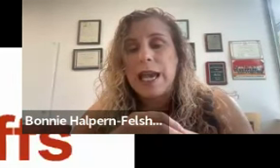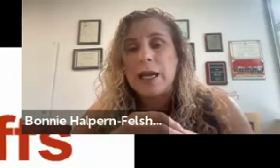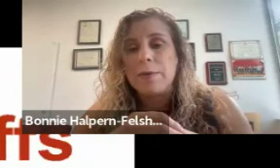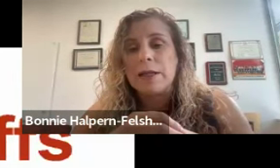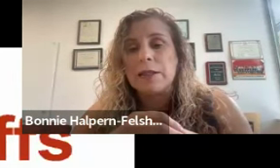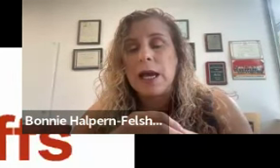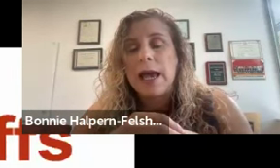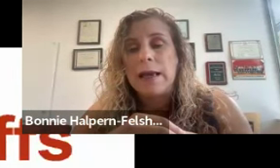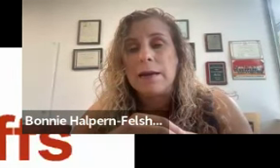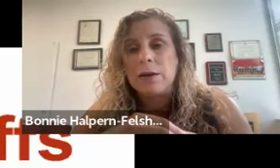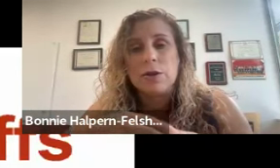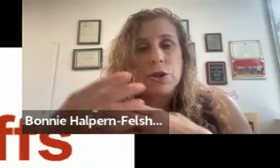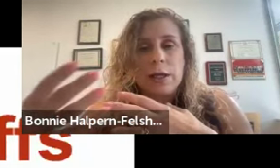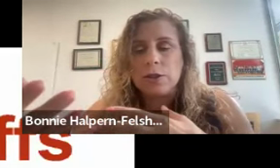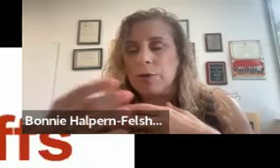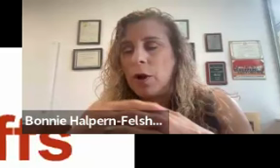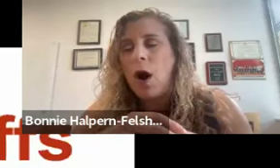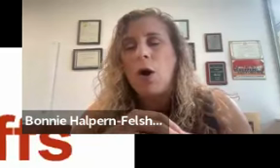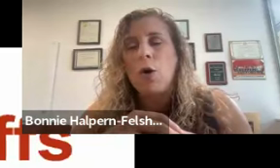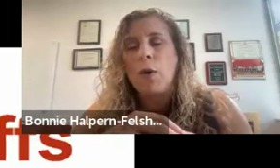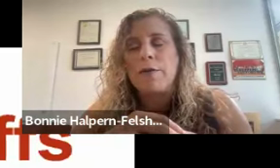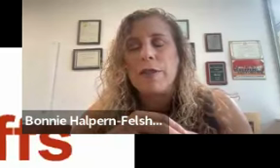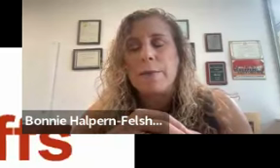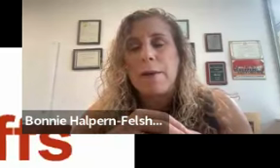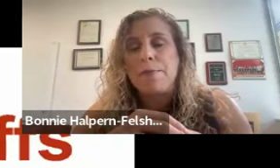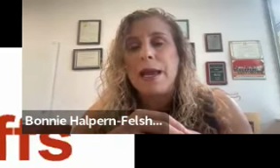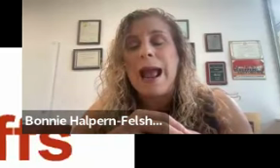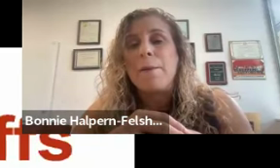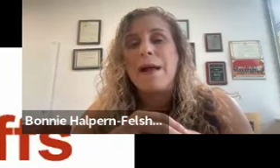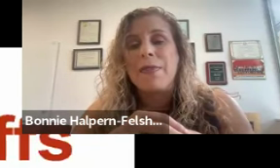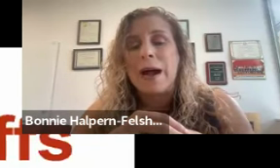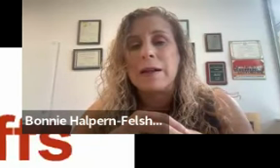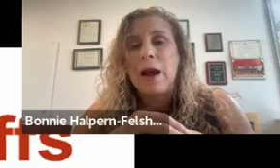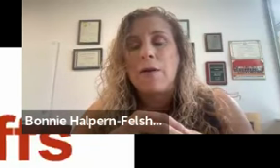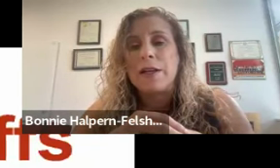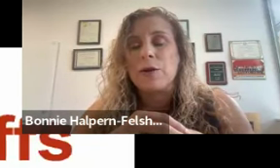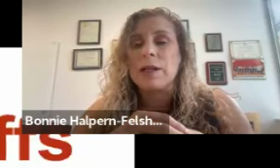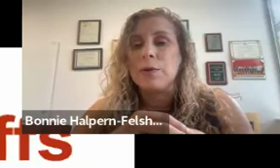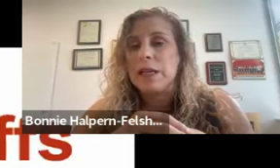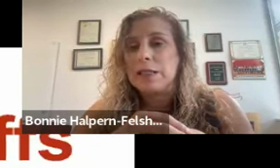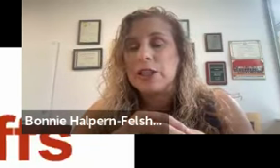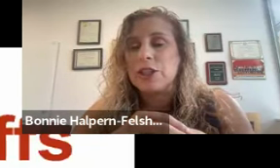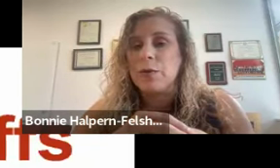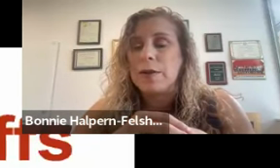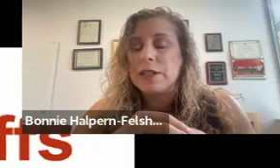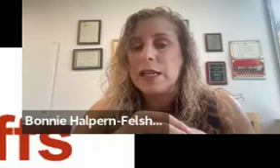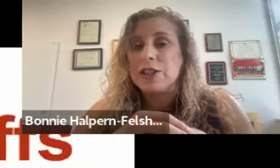use cannabis in juvenile hall or wherever they might be. And not only are they struggling with the addiction around the THC,